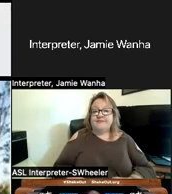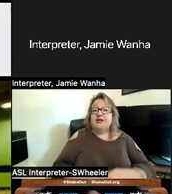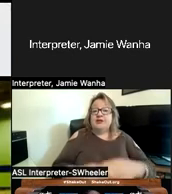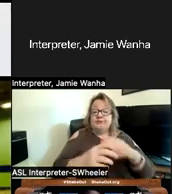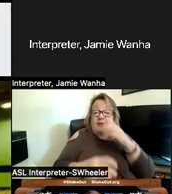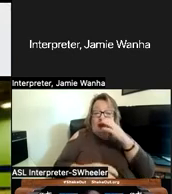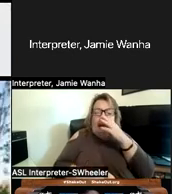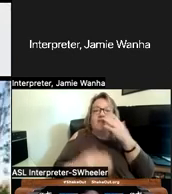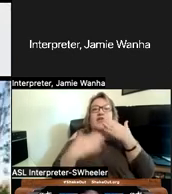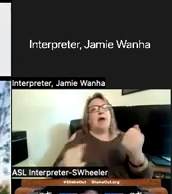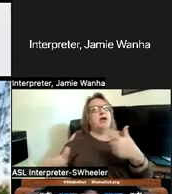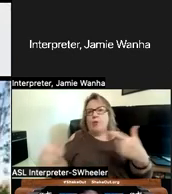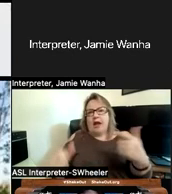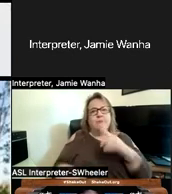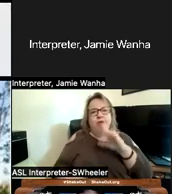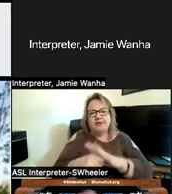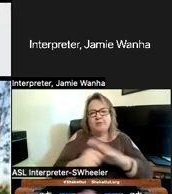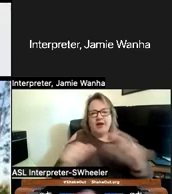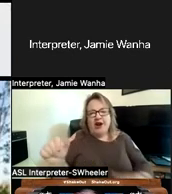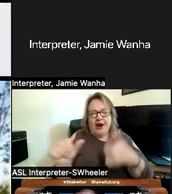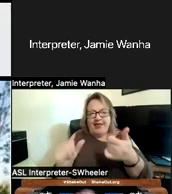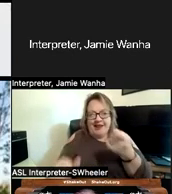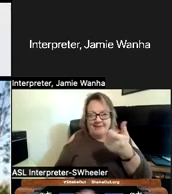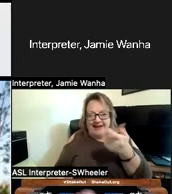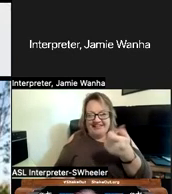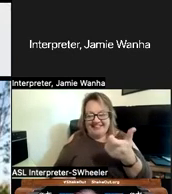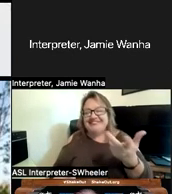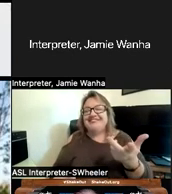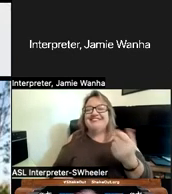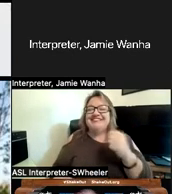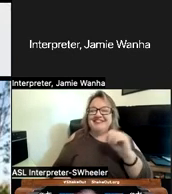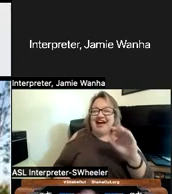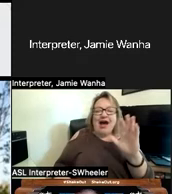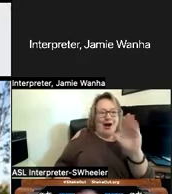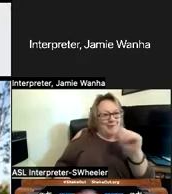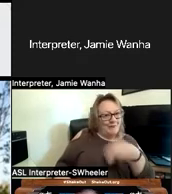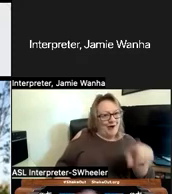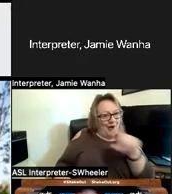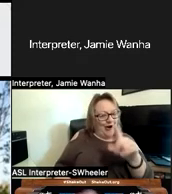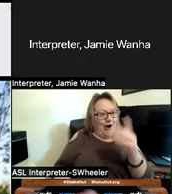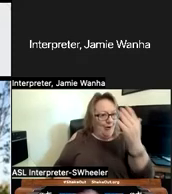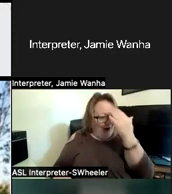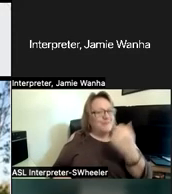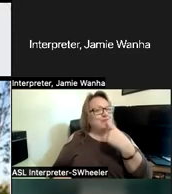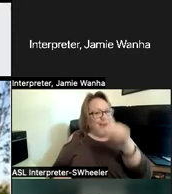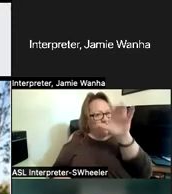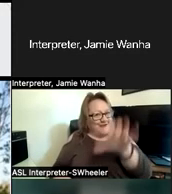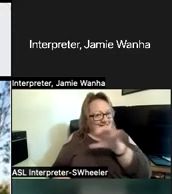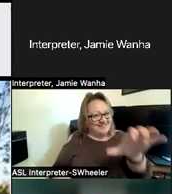will be quick, I promise. We'll try to get caught up a little bit. So in case, I hope all of you are aware of the American Red Cross, but in case you're